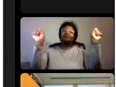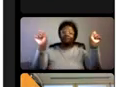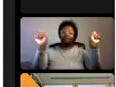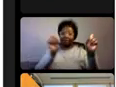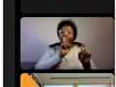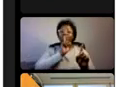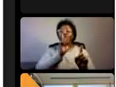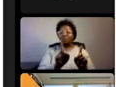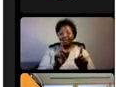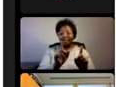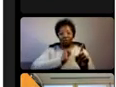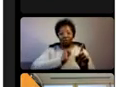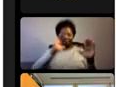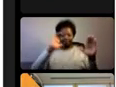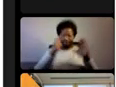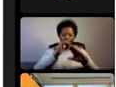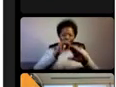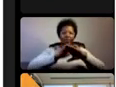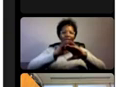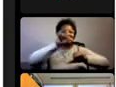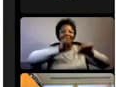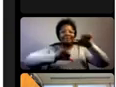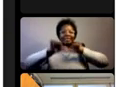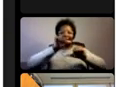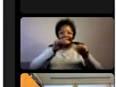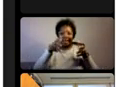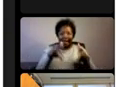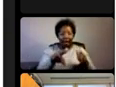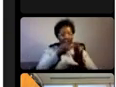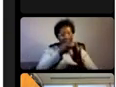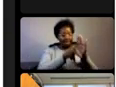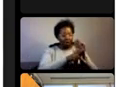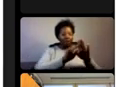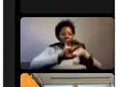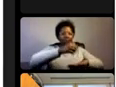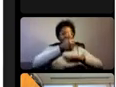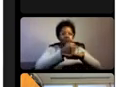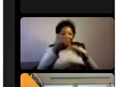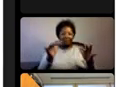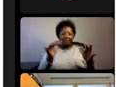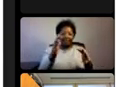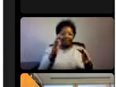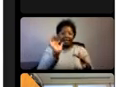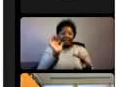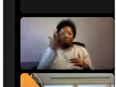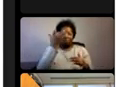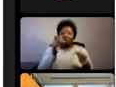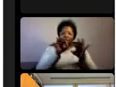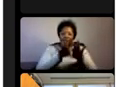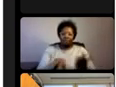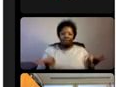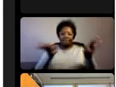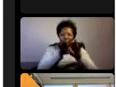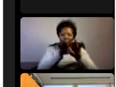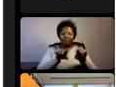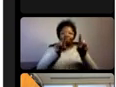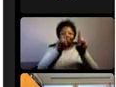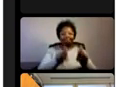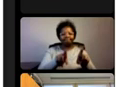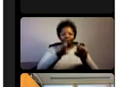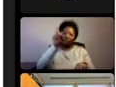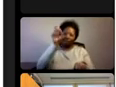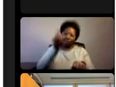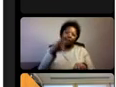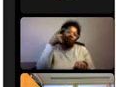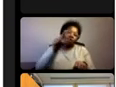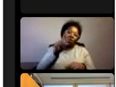been science-based, which has now been put into policy. And that's why this test to return is so important for DC because